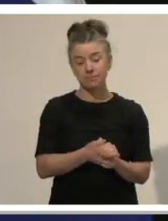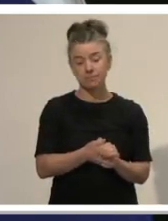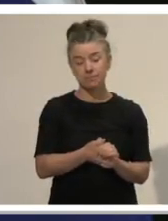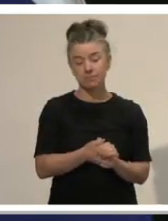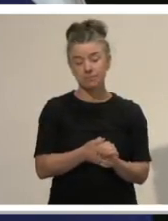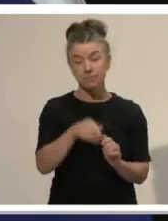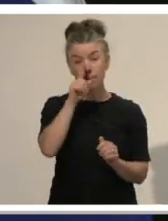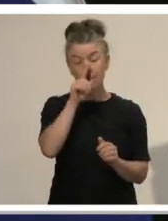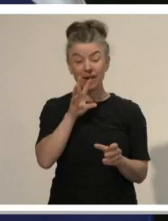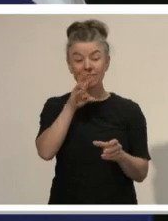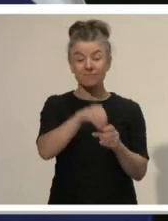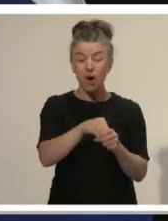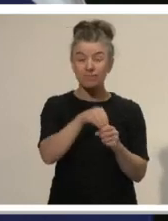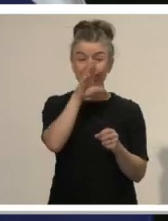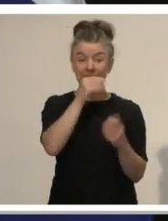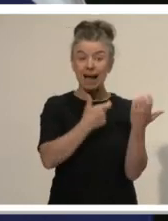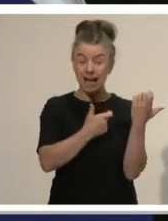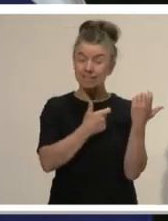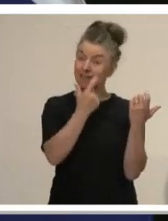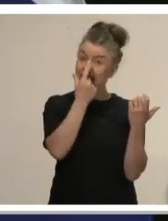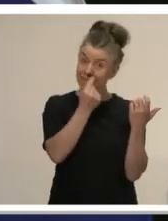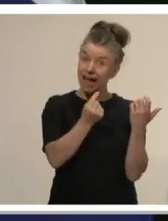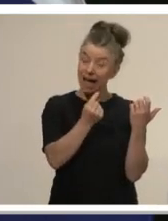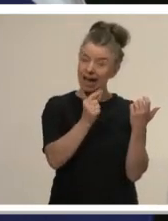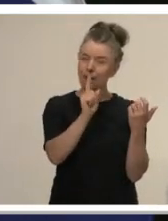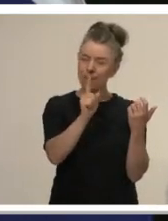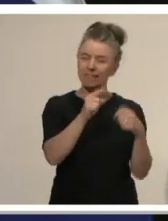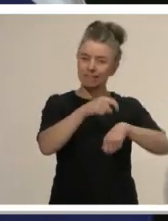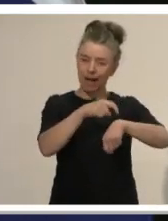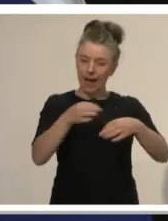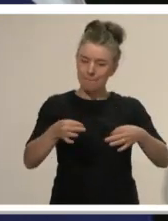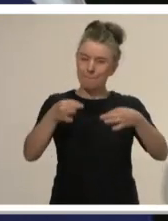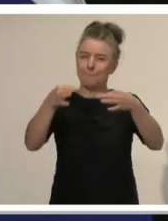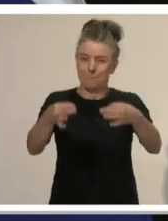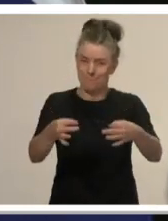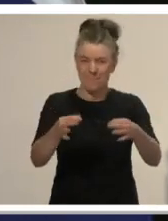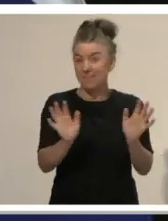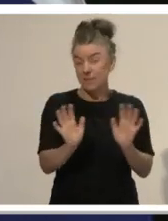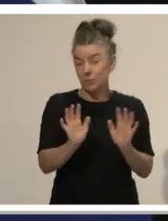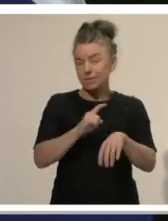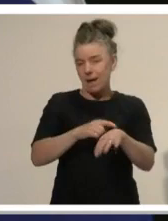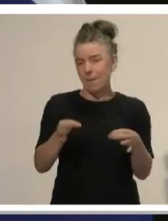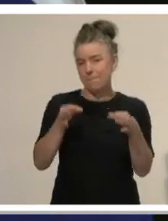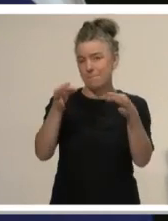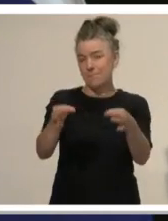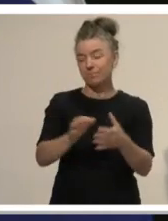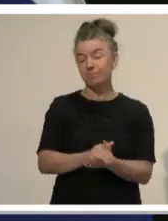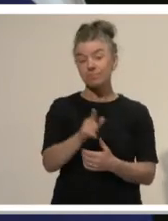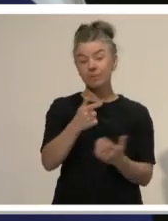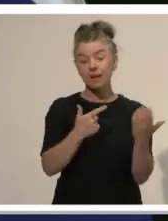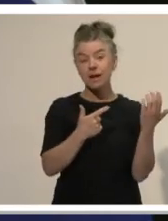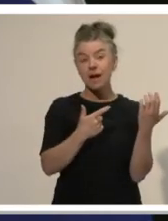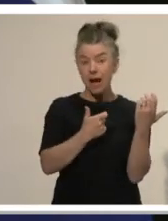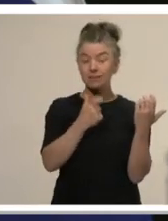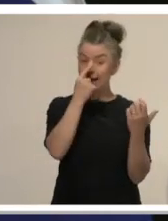duck hunting will be able to, just on a slightly different time frame than otherwise. I also want to be clear that hunting will be